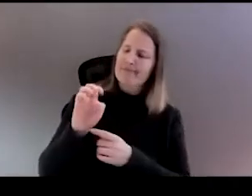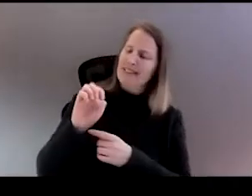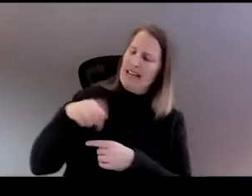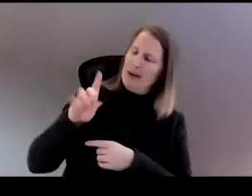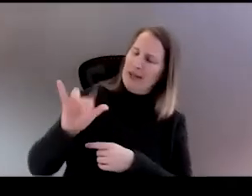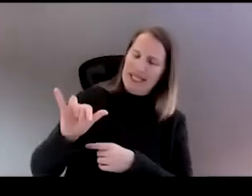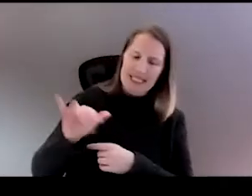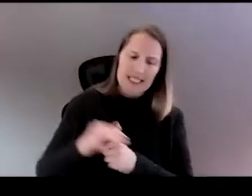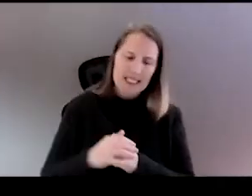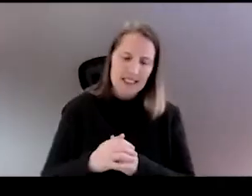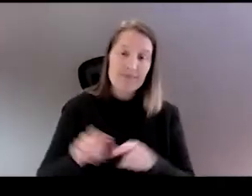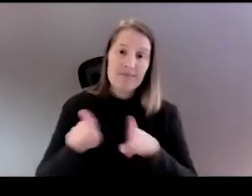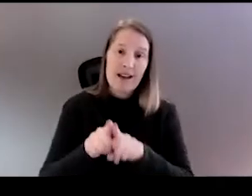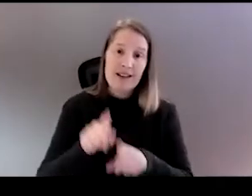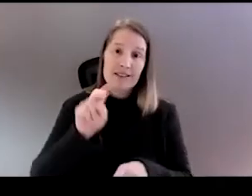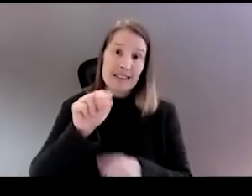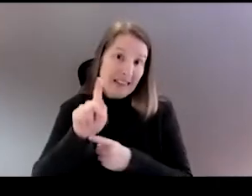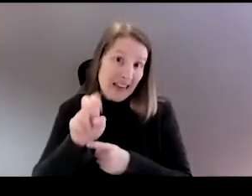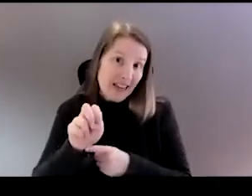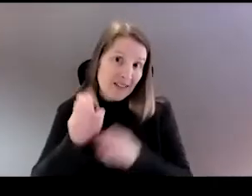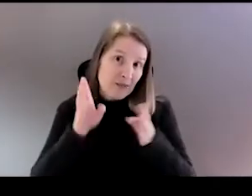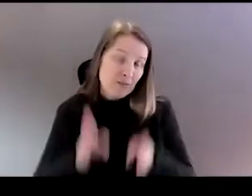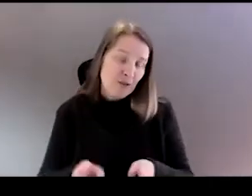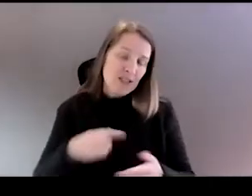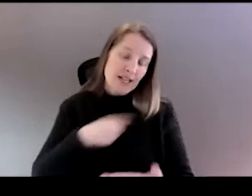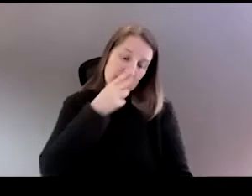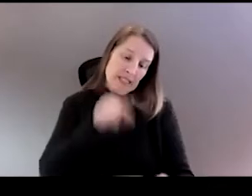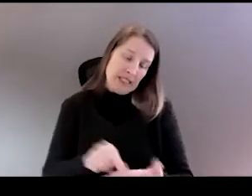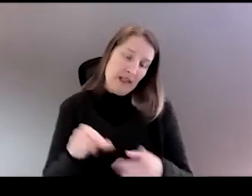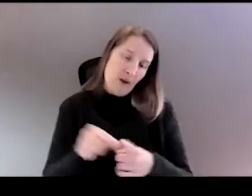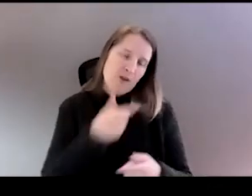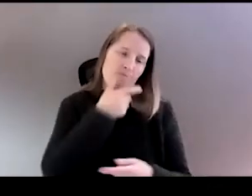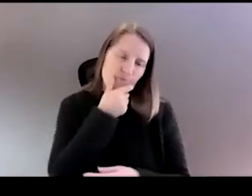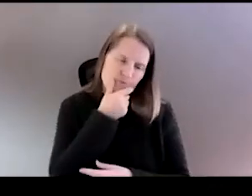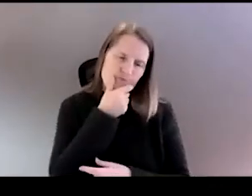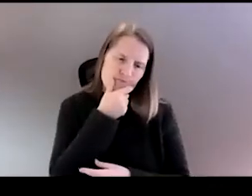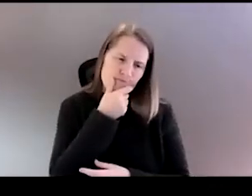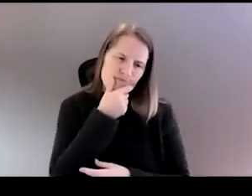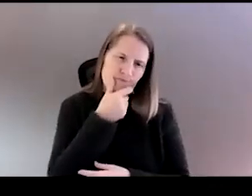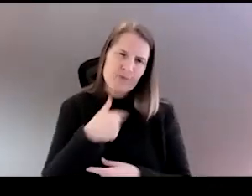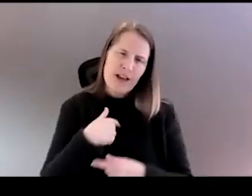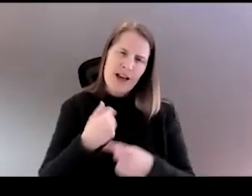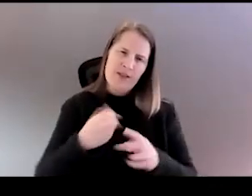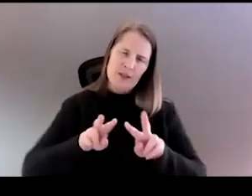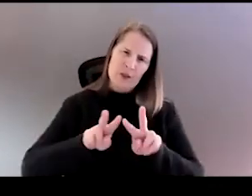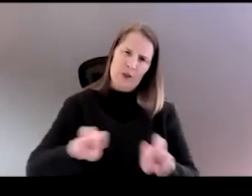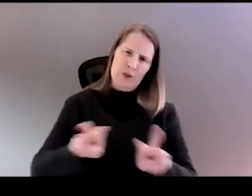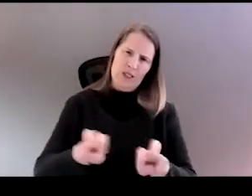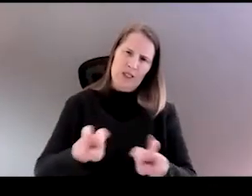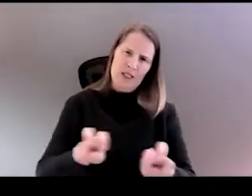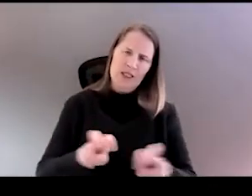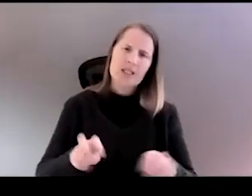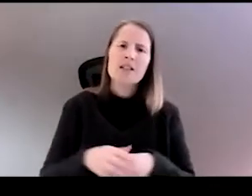person, I look at that word and I really had to kind of look at its origins. And it's